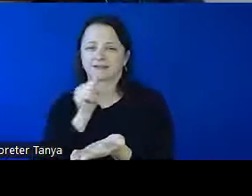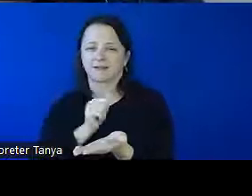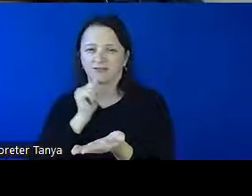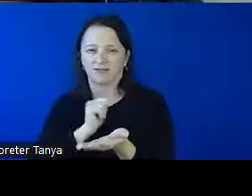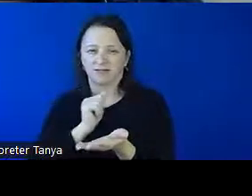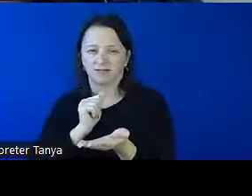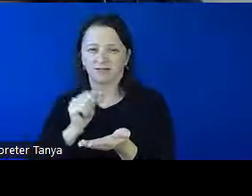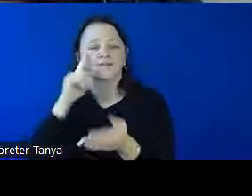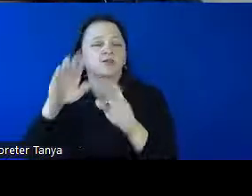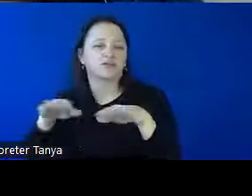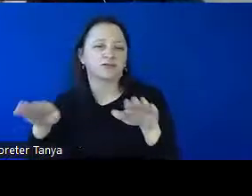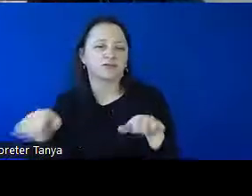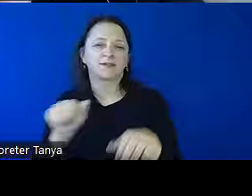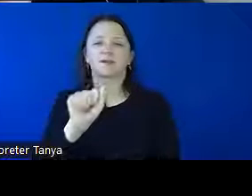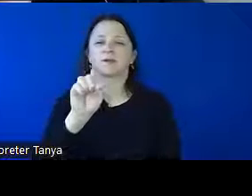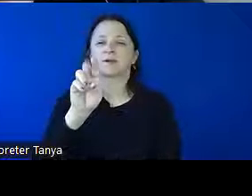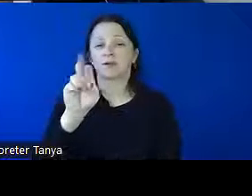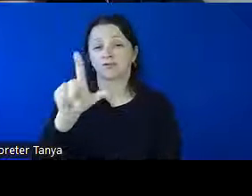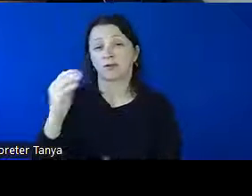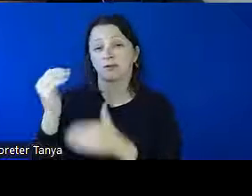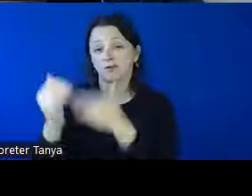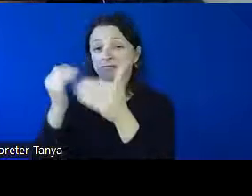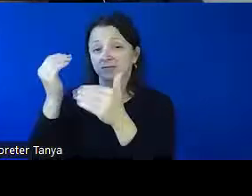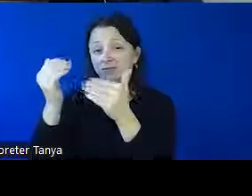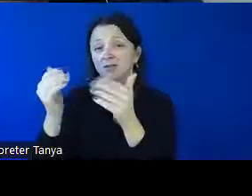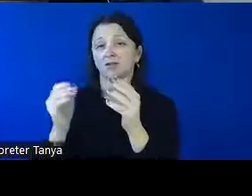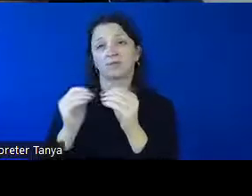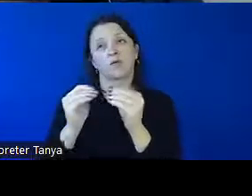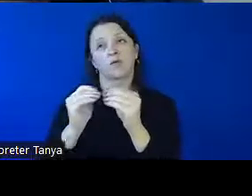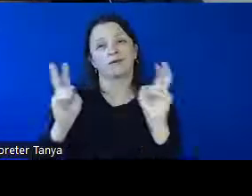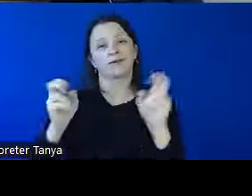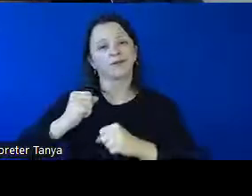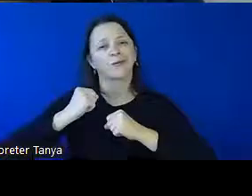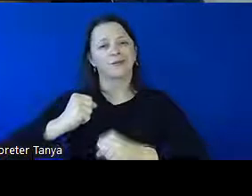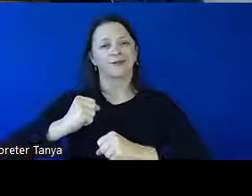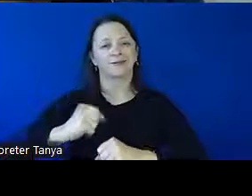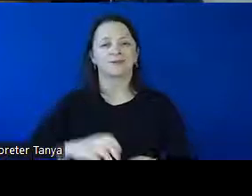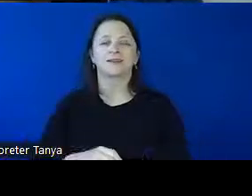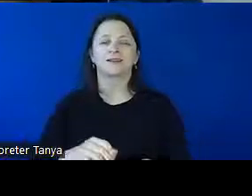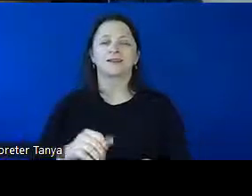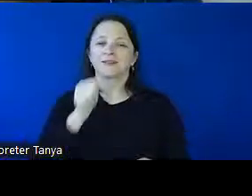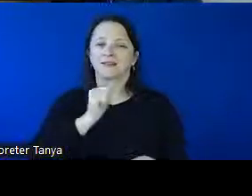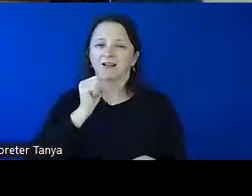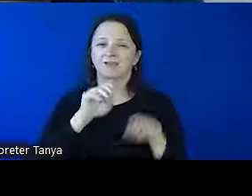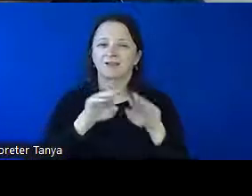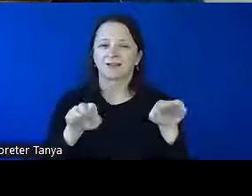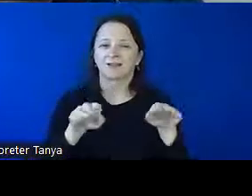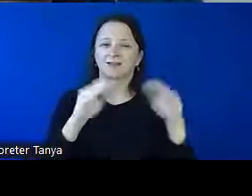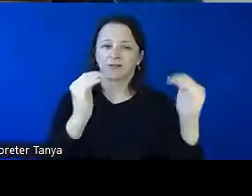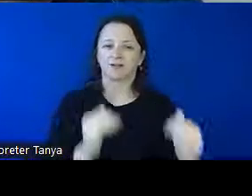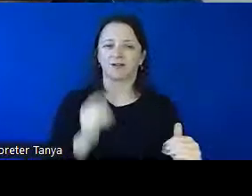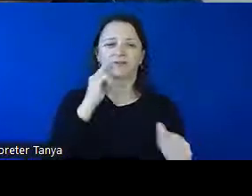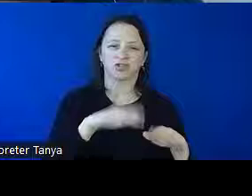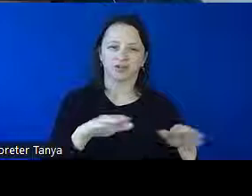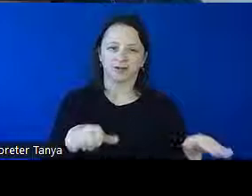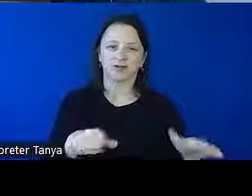And while Adderall in adults is seen as more robust, the tolerability tends to be lower for children, but it doesn't mean it's not